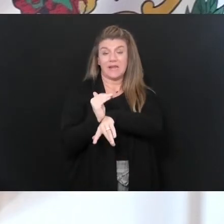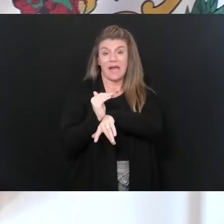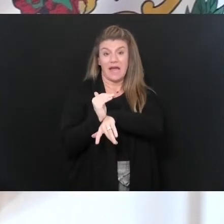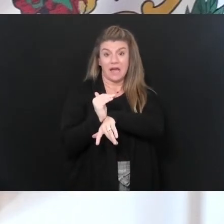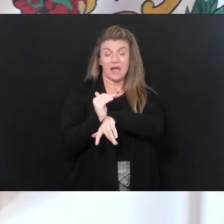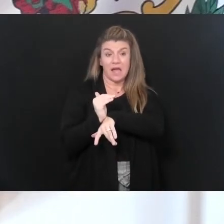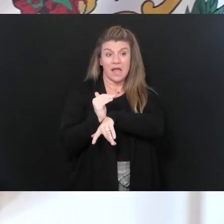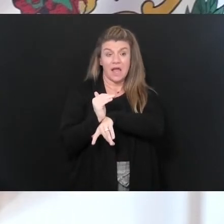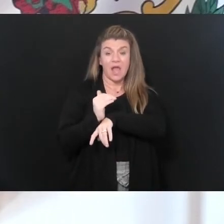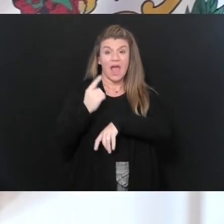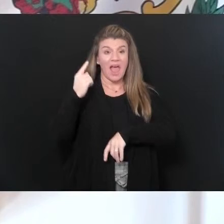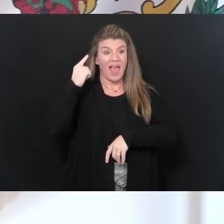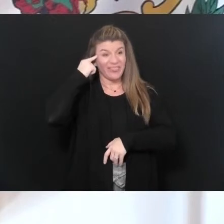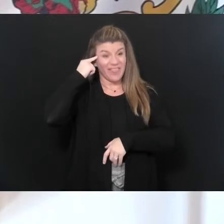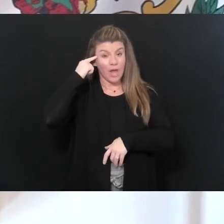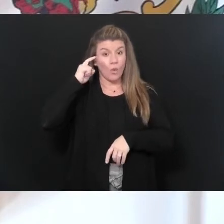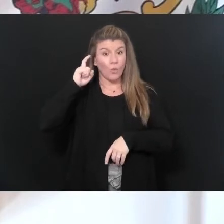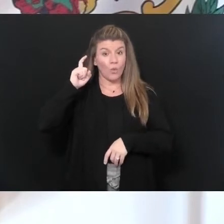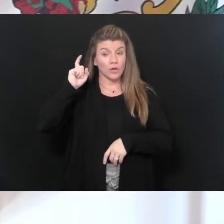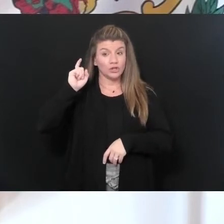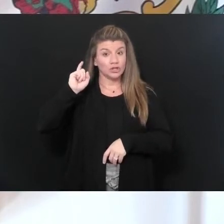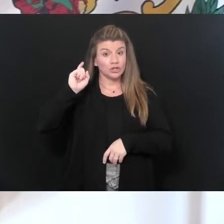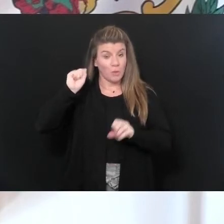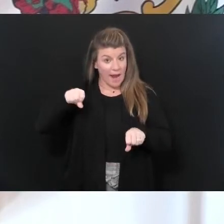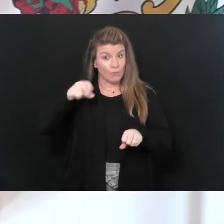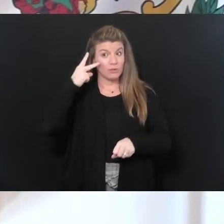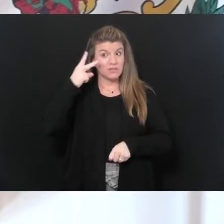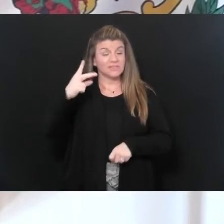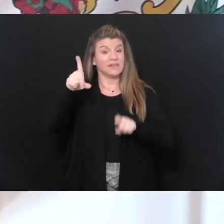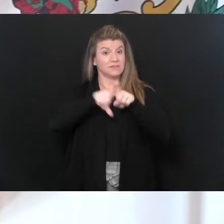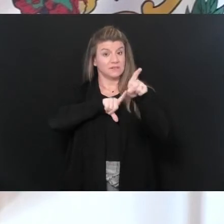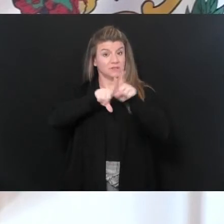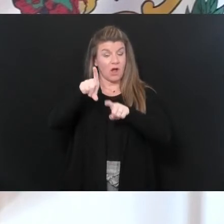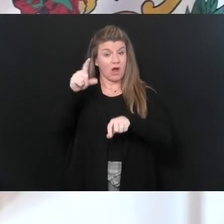I think we were able to see this star last night, but